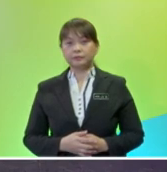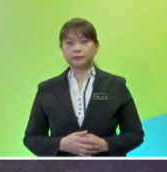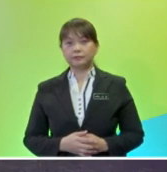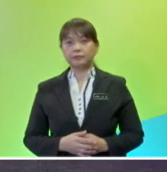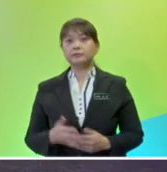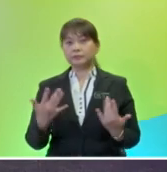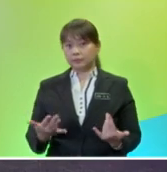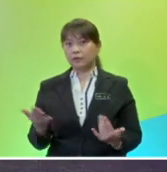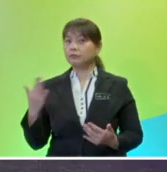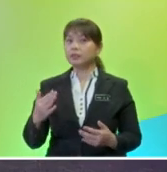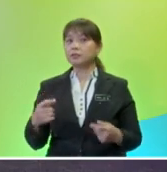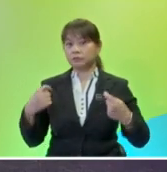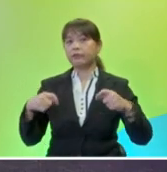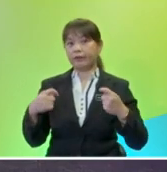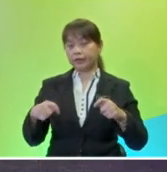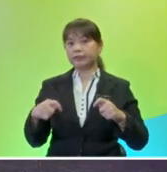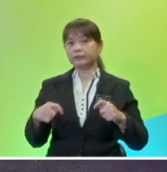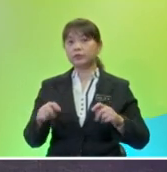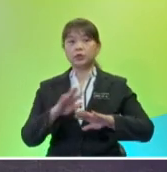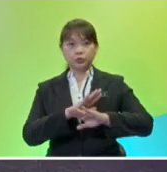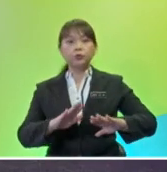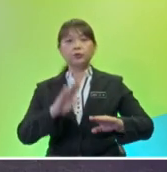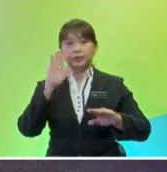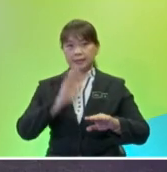let's try. Do not touch.